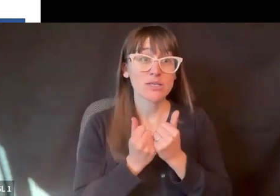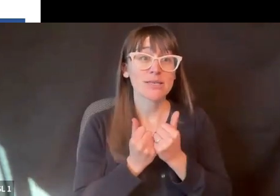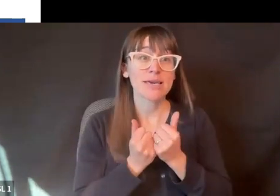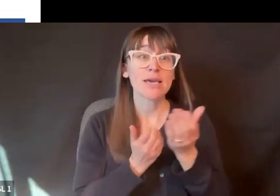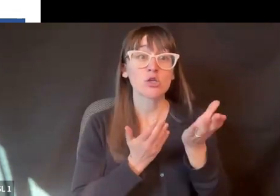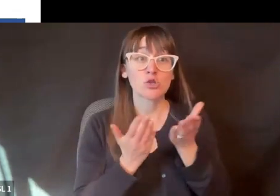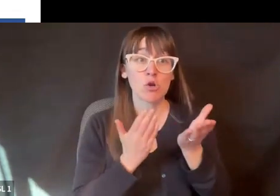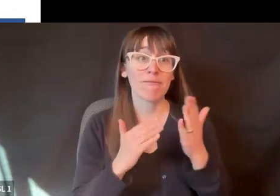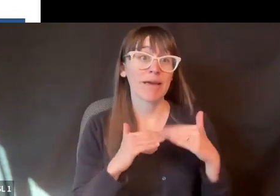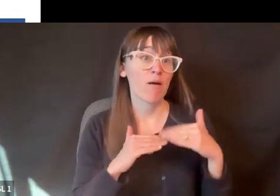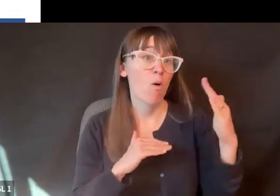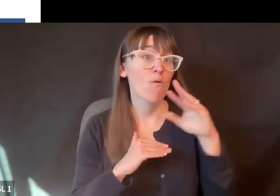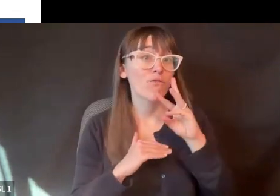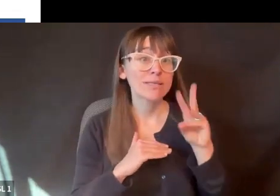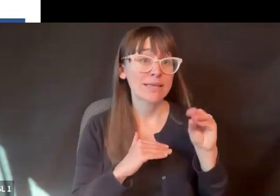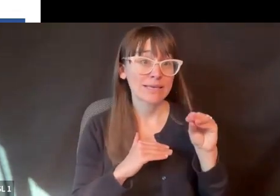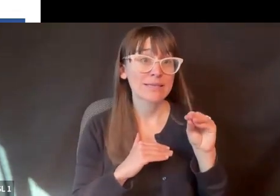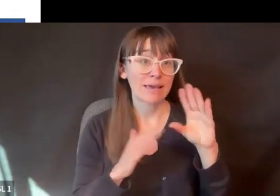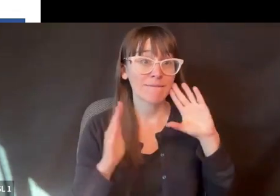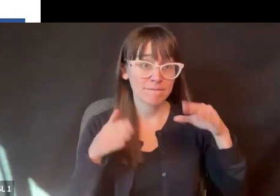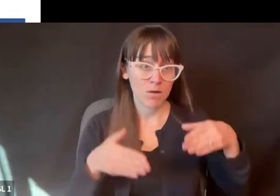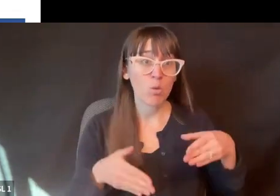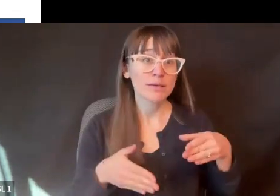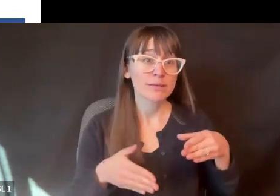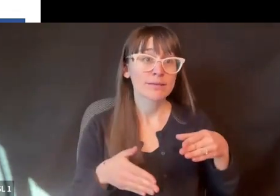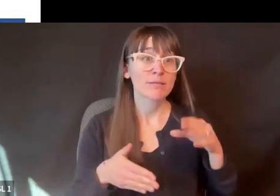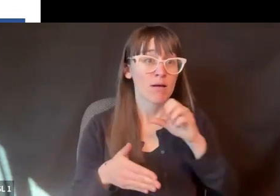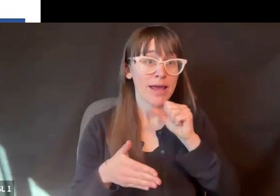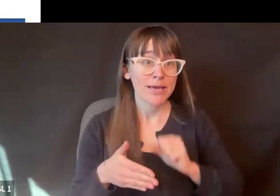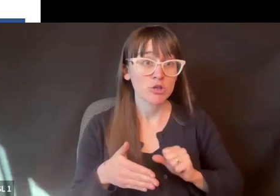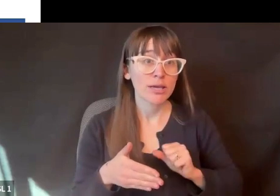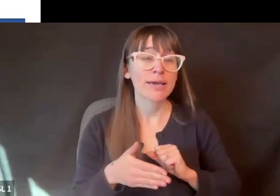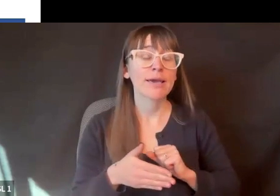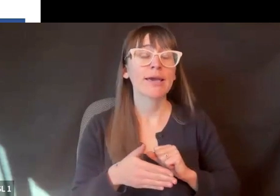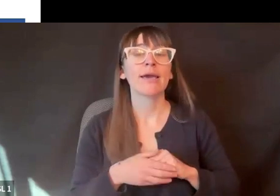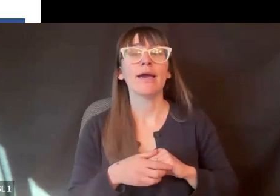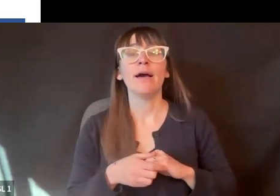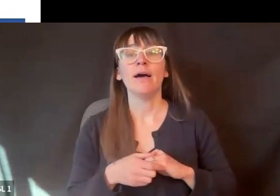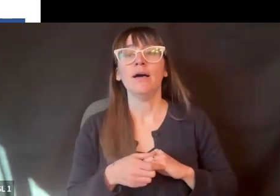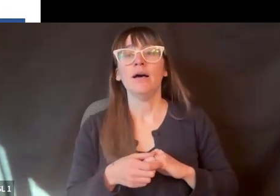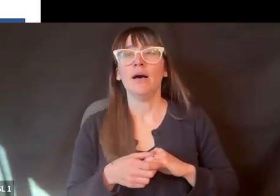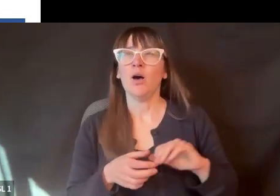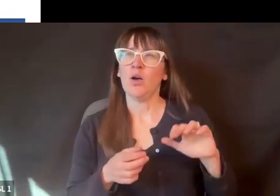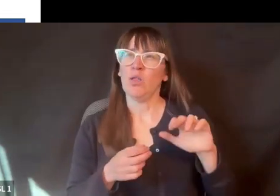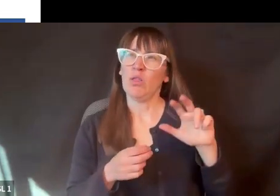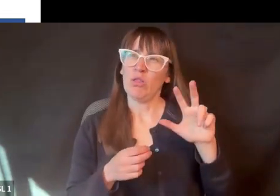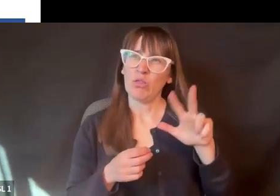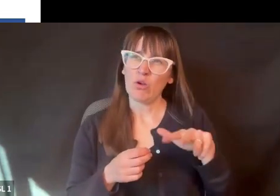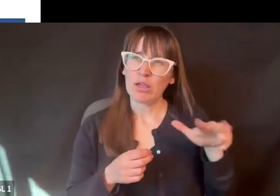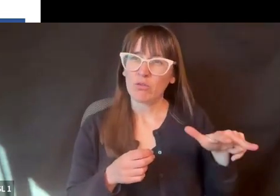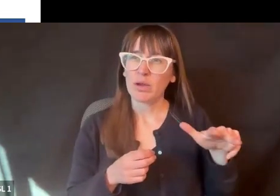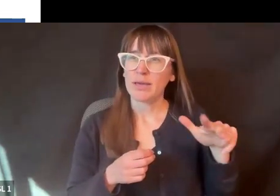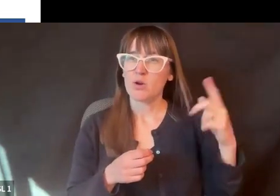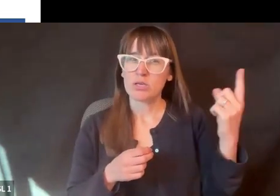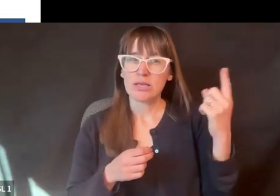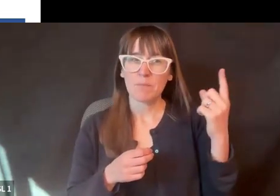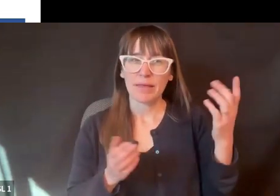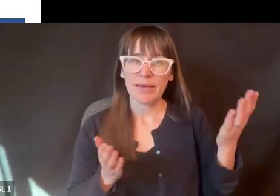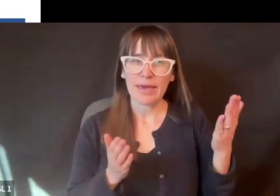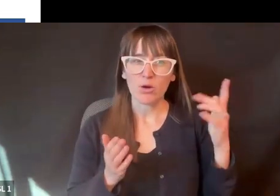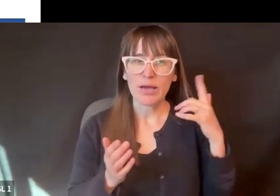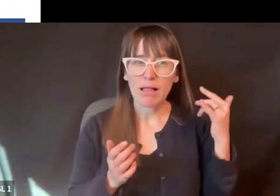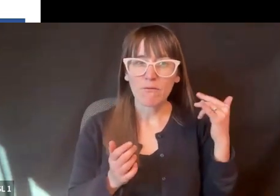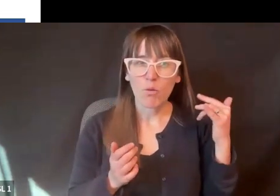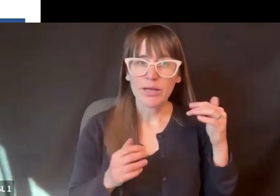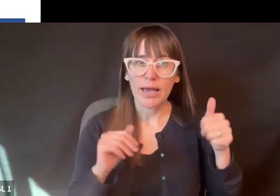agency on aging, right, serving those over the age of 60. We have 30 some here in California, 33, I